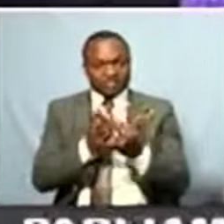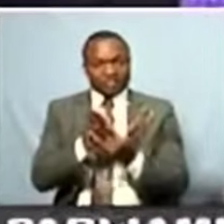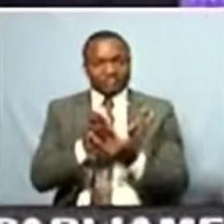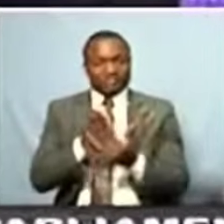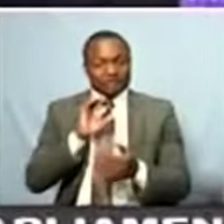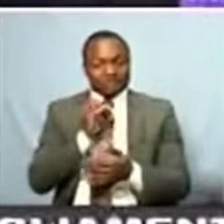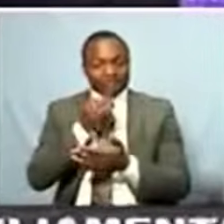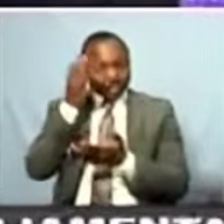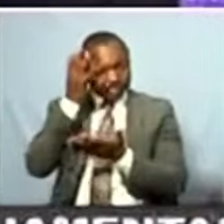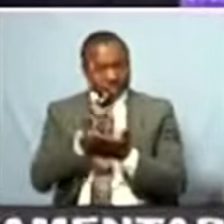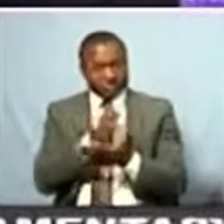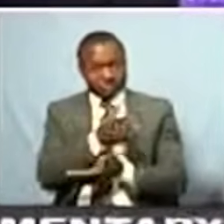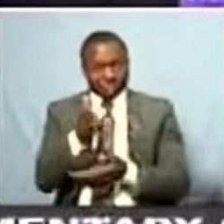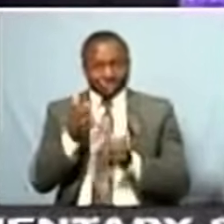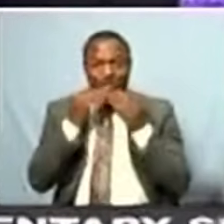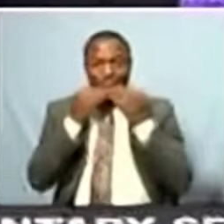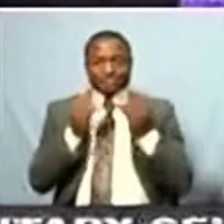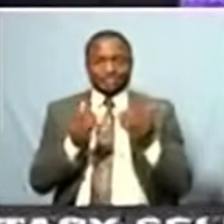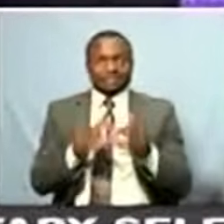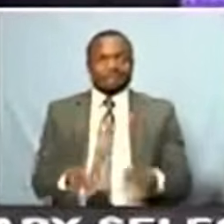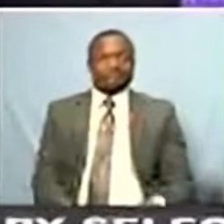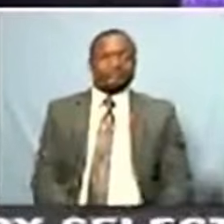clerks. Thank you.